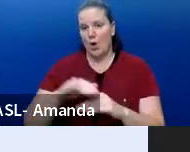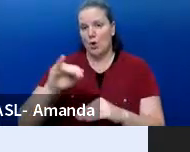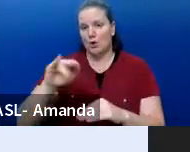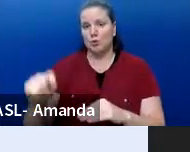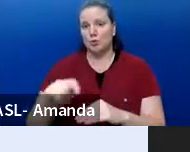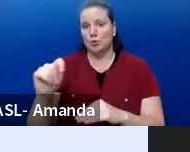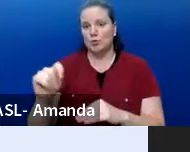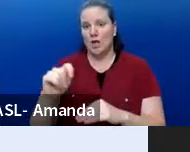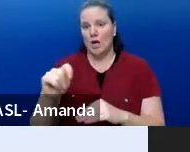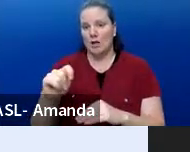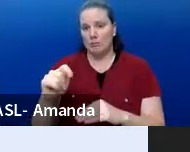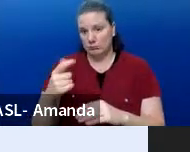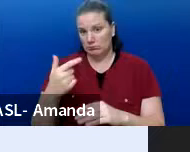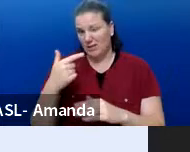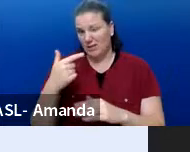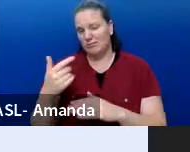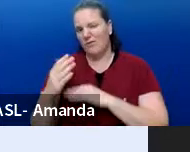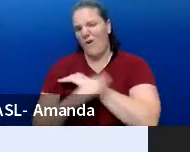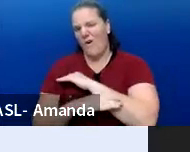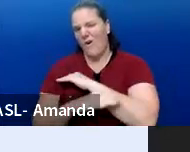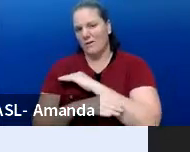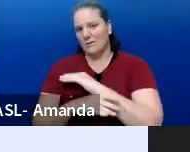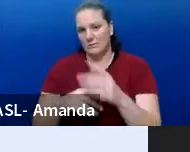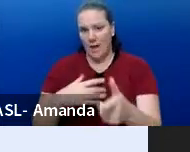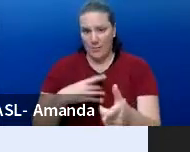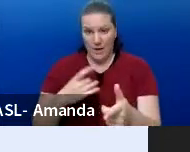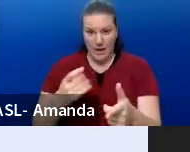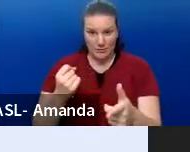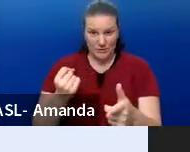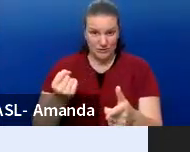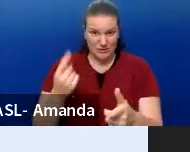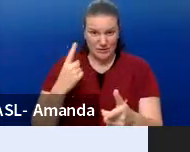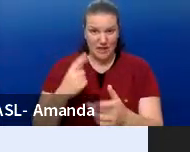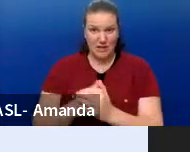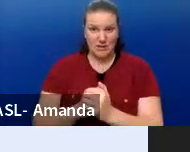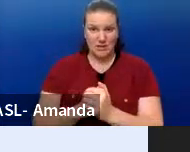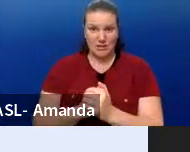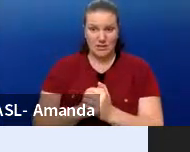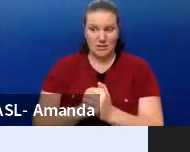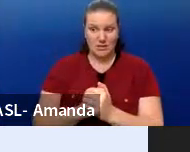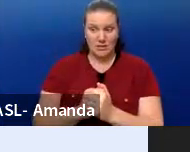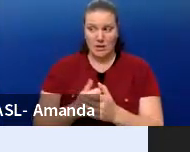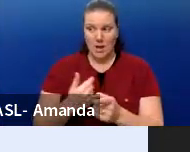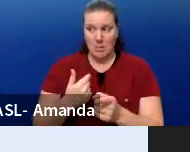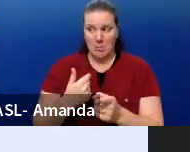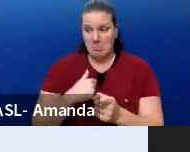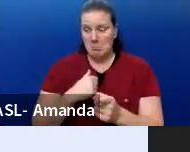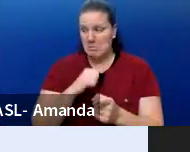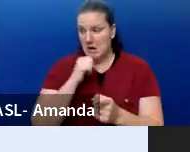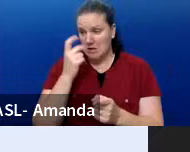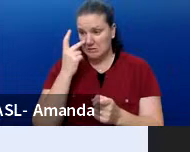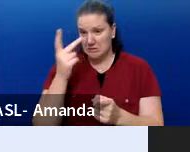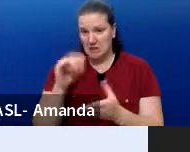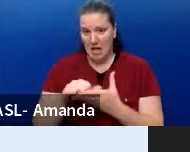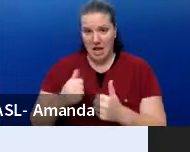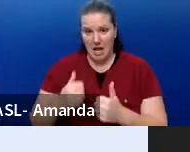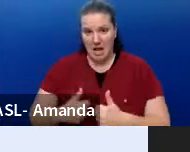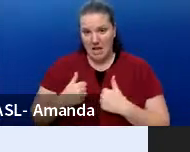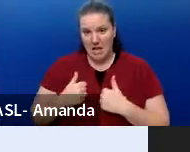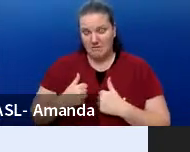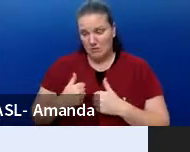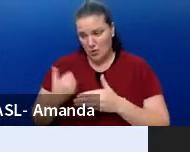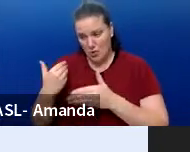which said it should be early fall. So I'd like to understand, as I have not particularly seen it. I live next to the